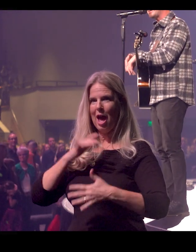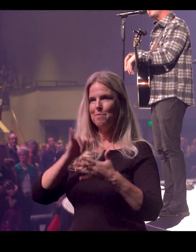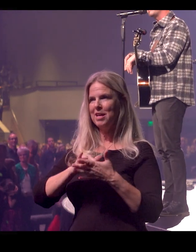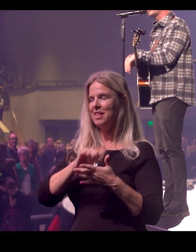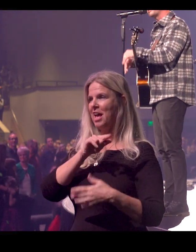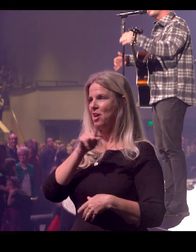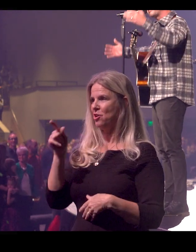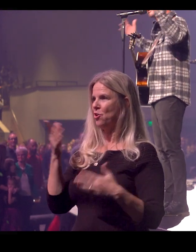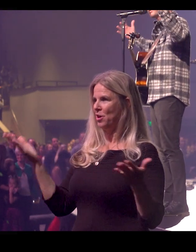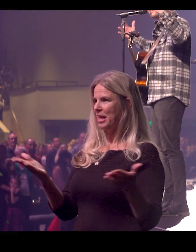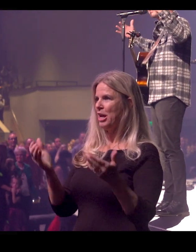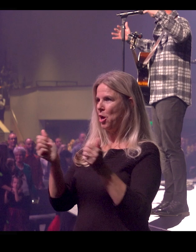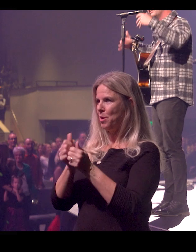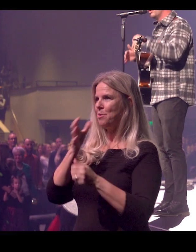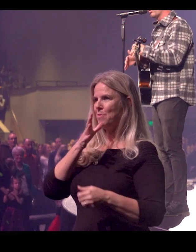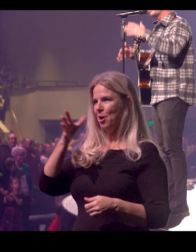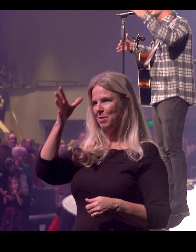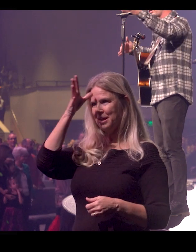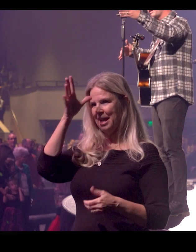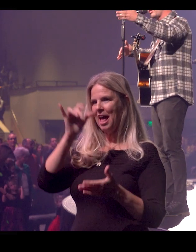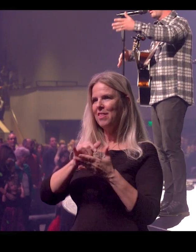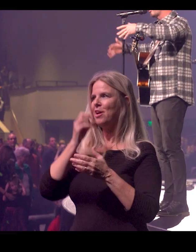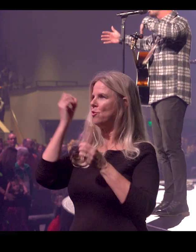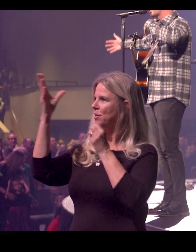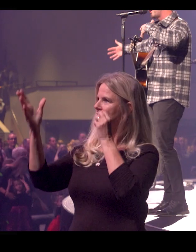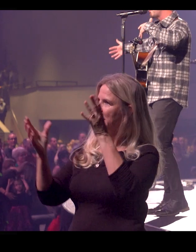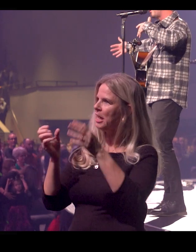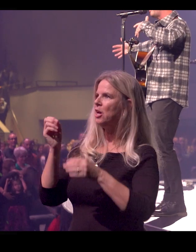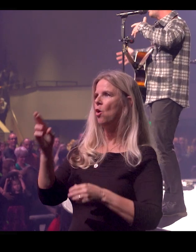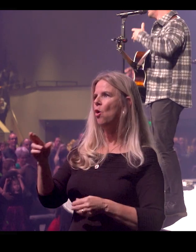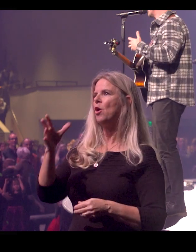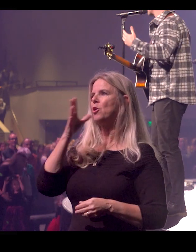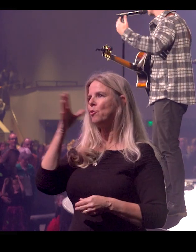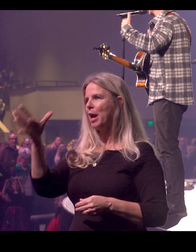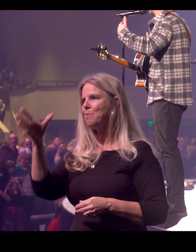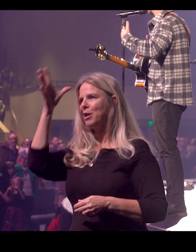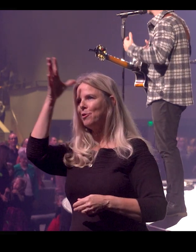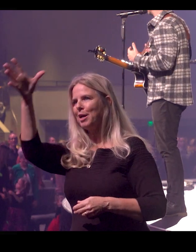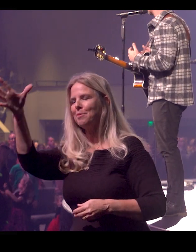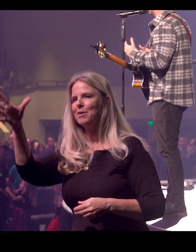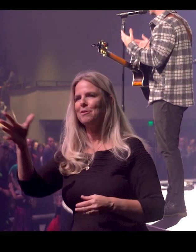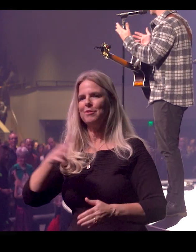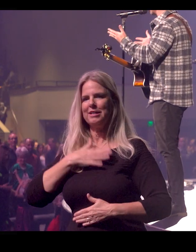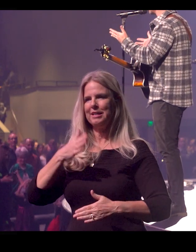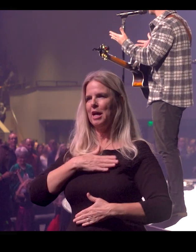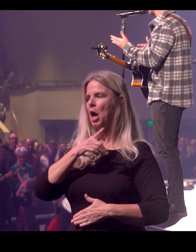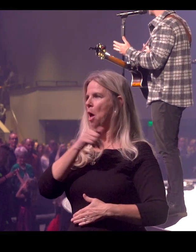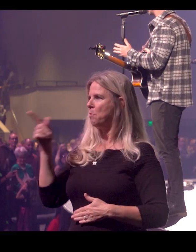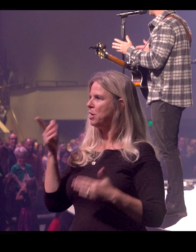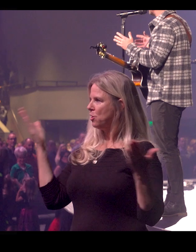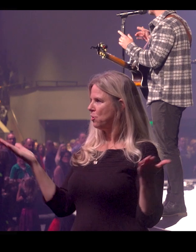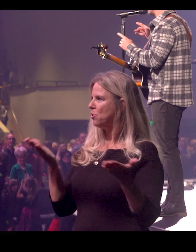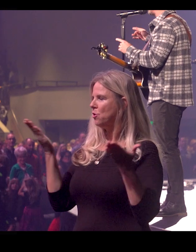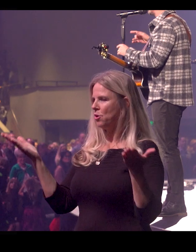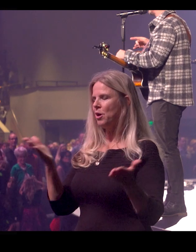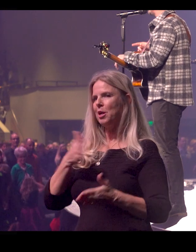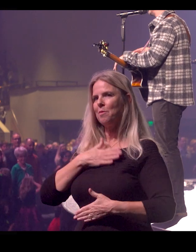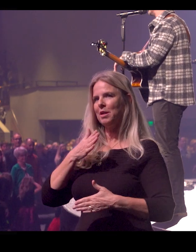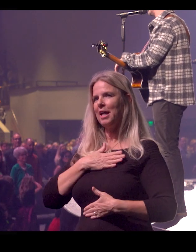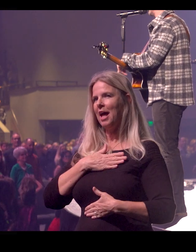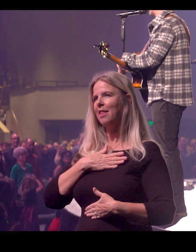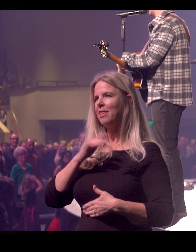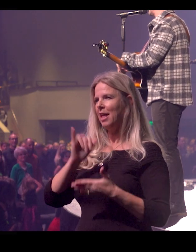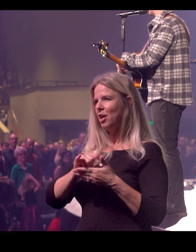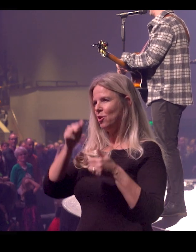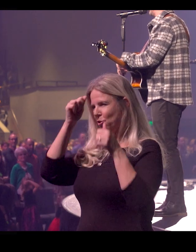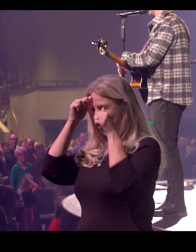your grandpa. We're so glad that you're here. We're also so glad that I know that you've been obedient already tonight, today. I know that you've been obedient. Whenever